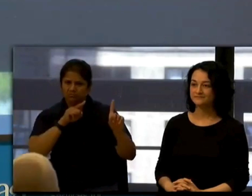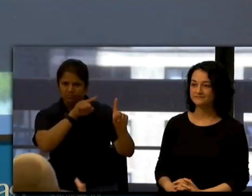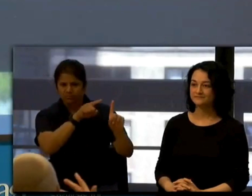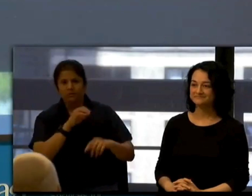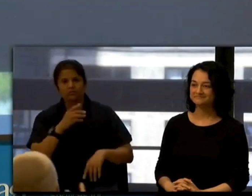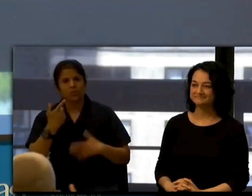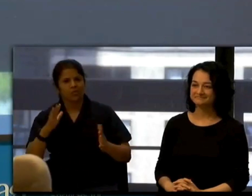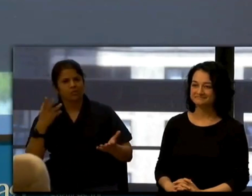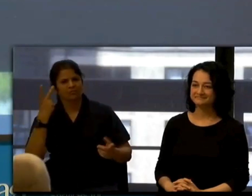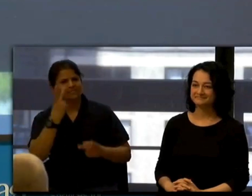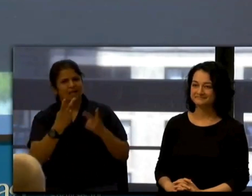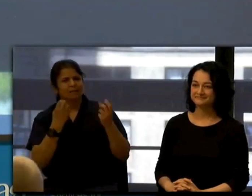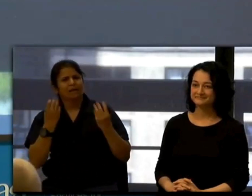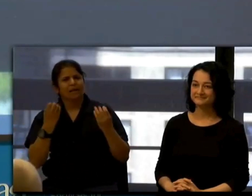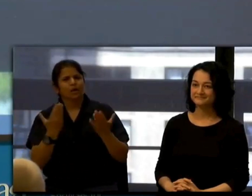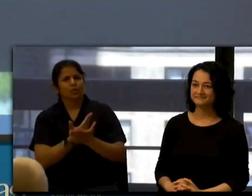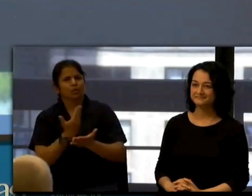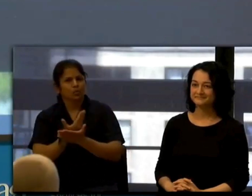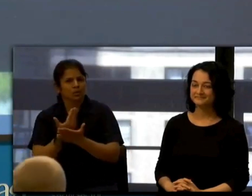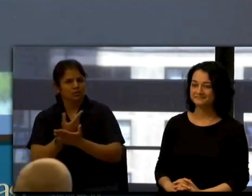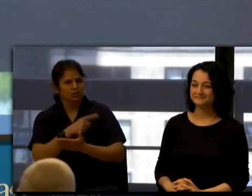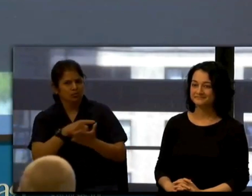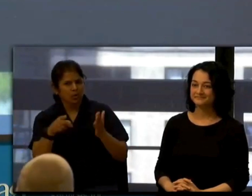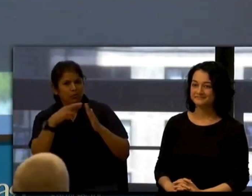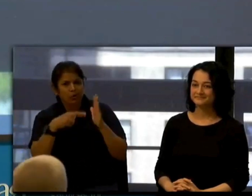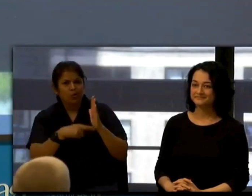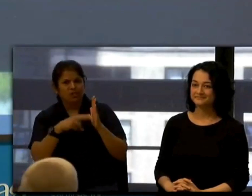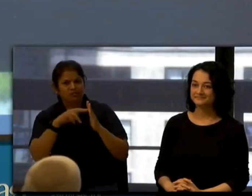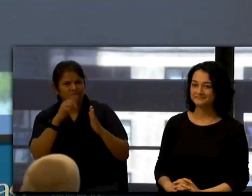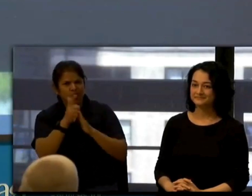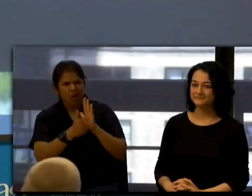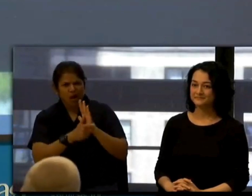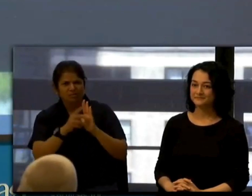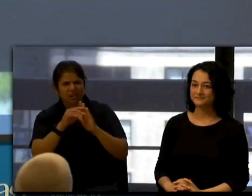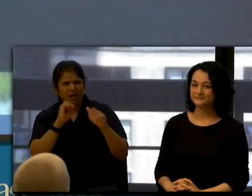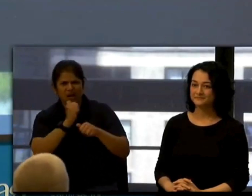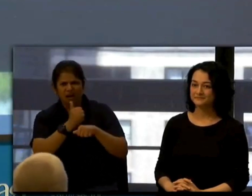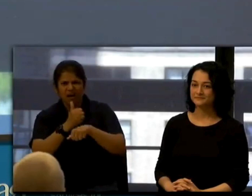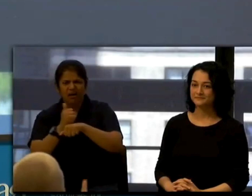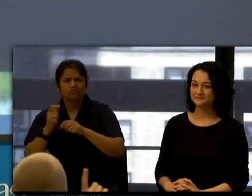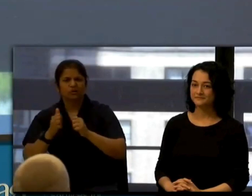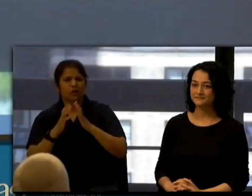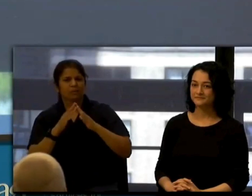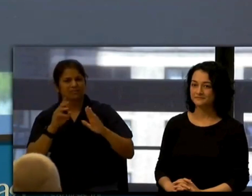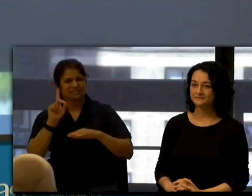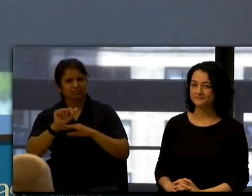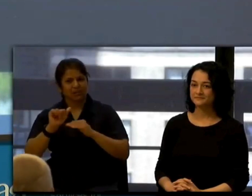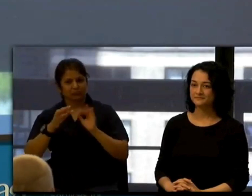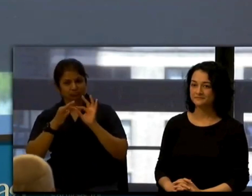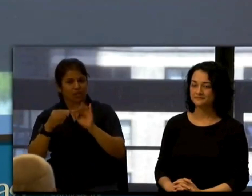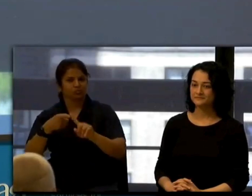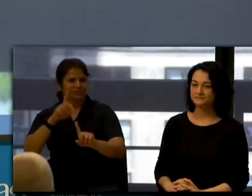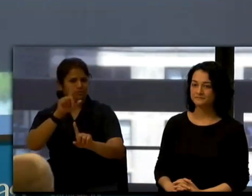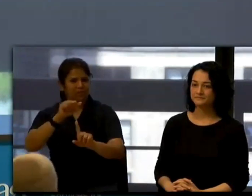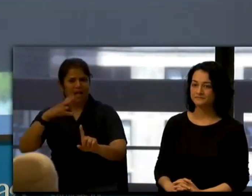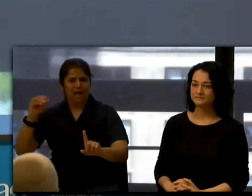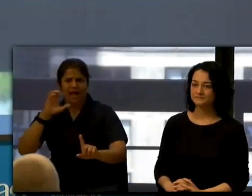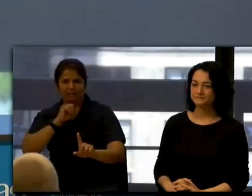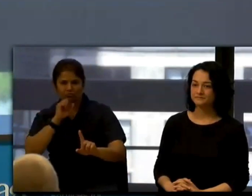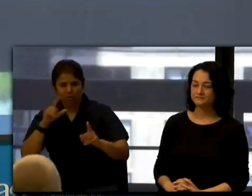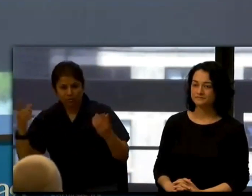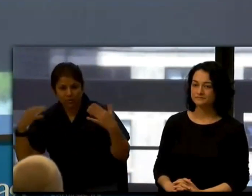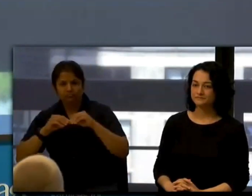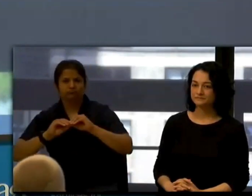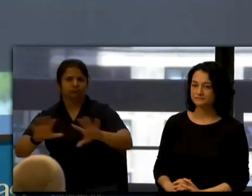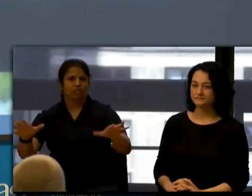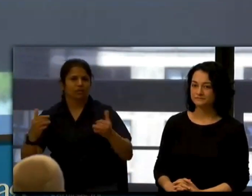new regulations, including important disability and aging rules, are coming to fruition right now, and unfortunately,